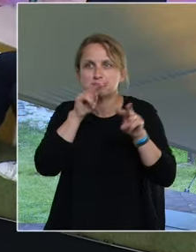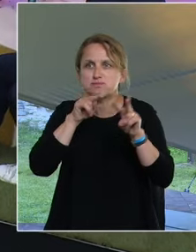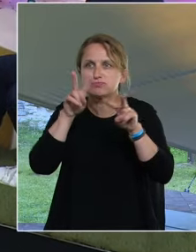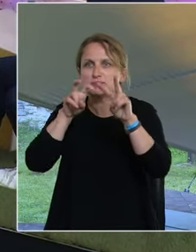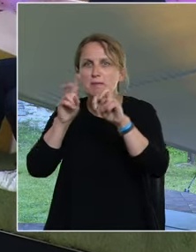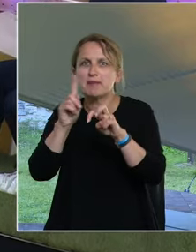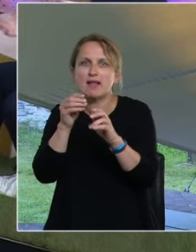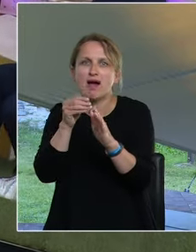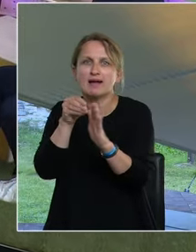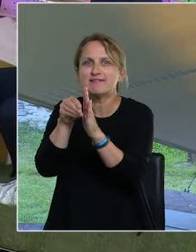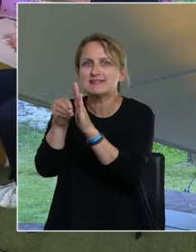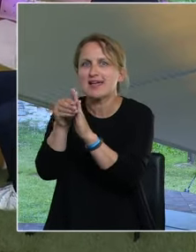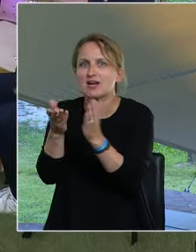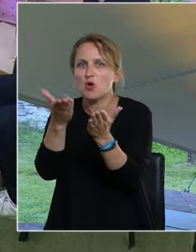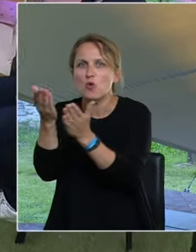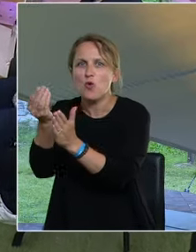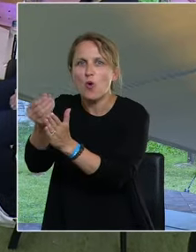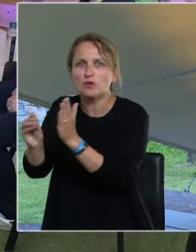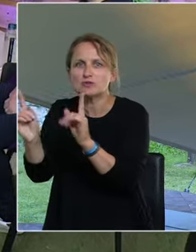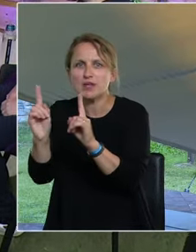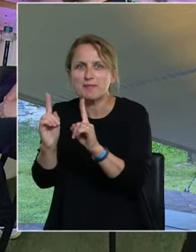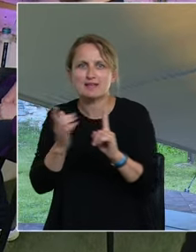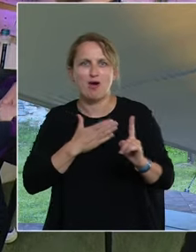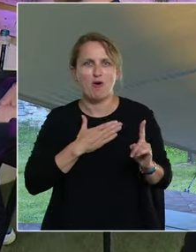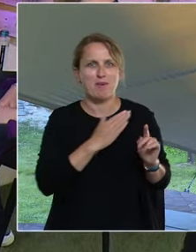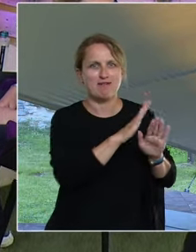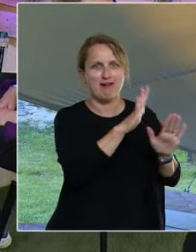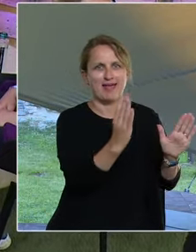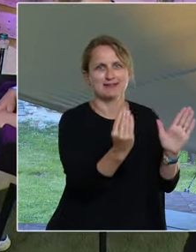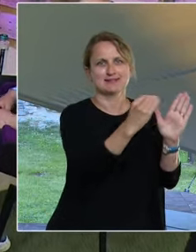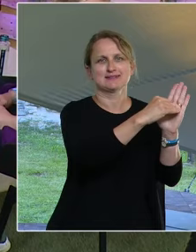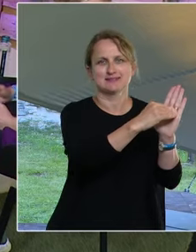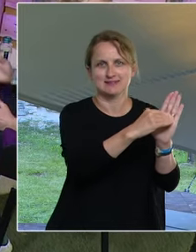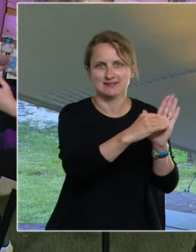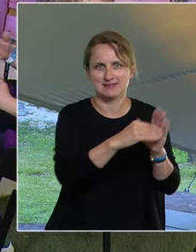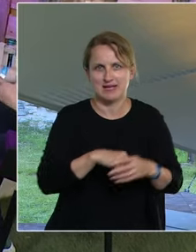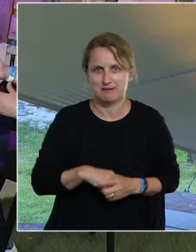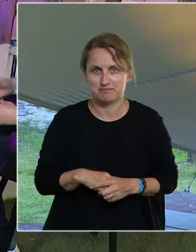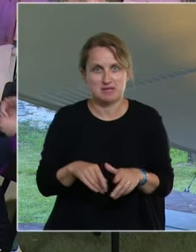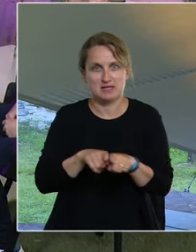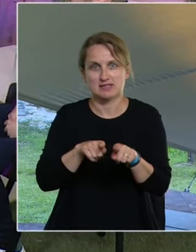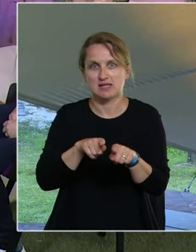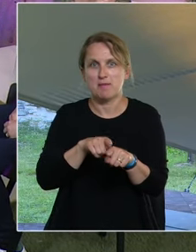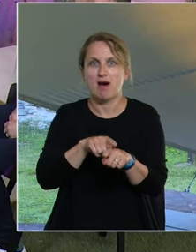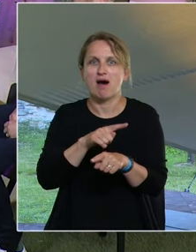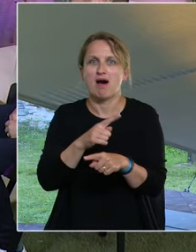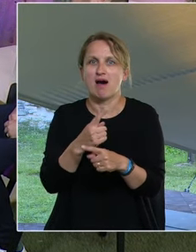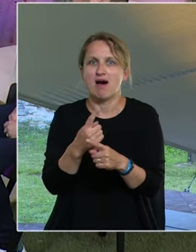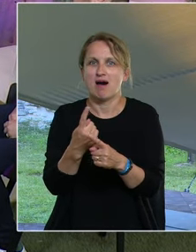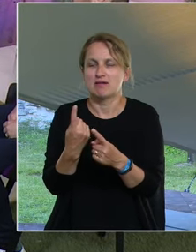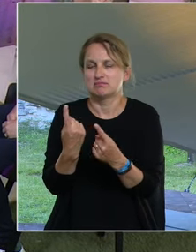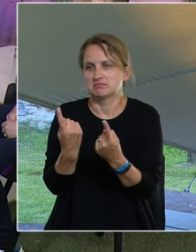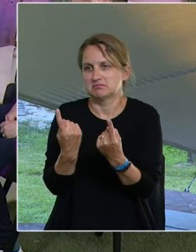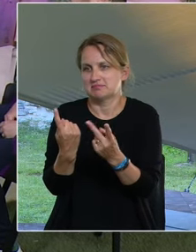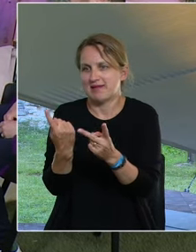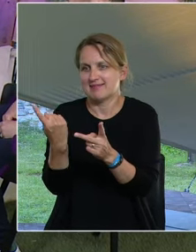for you to actually purchase this. And and also what we see is a second-hand market that starts to open up, which